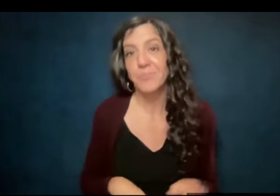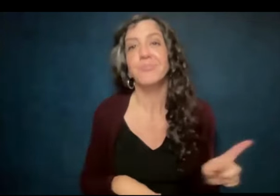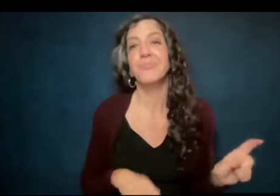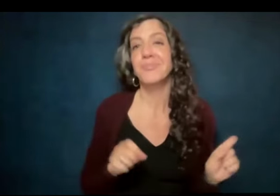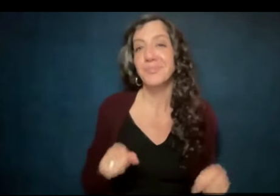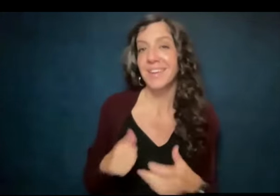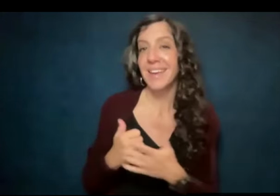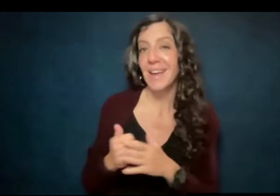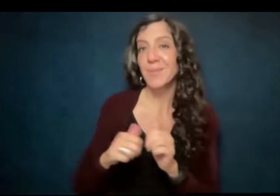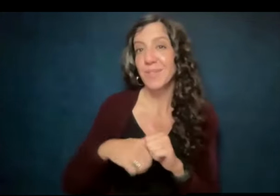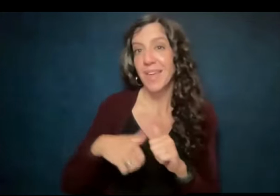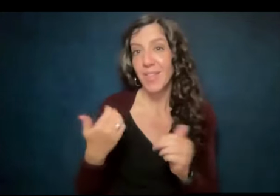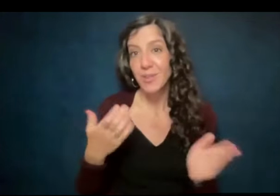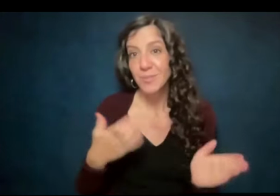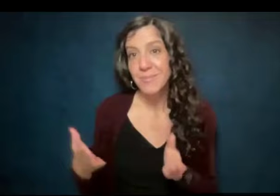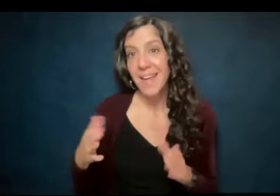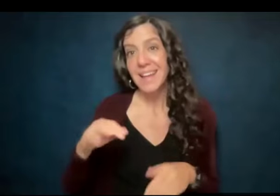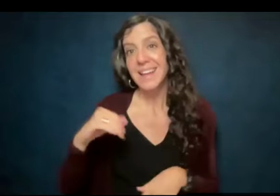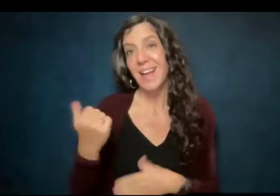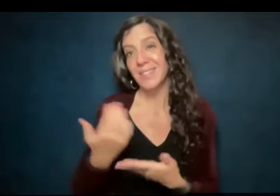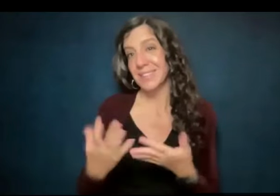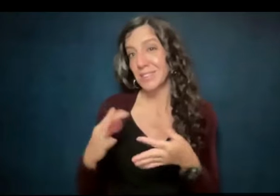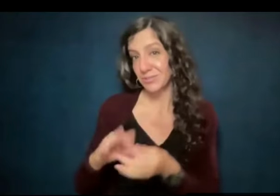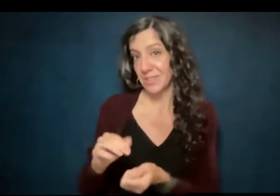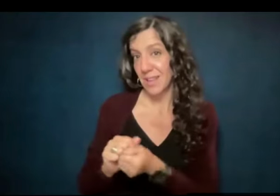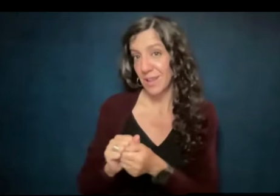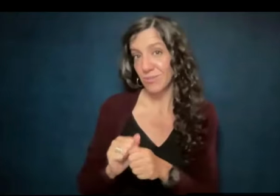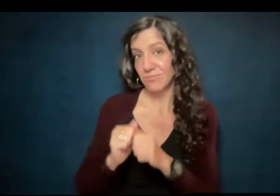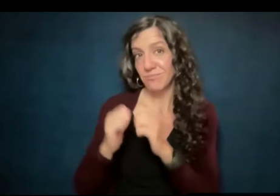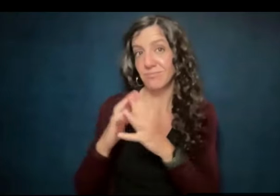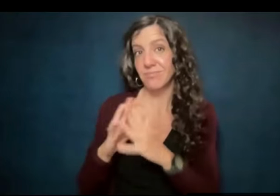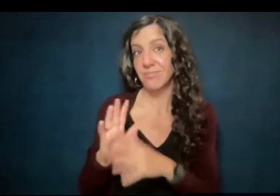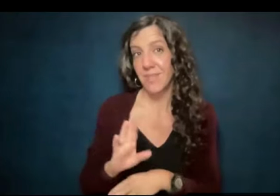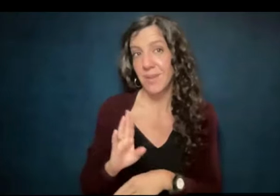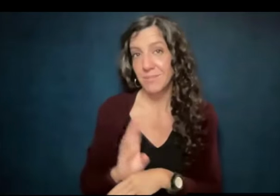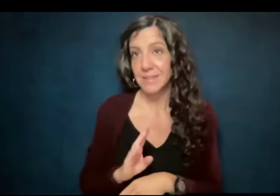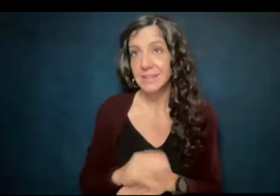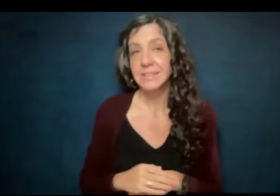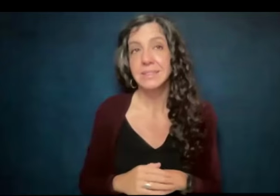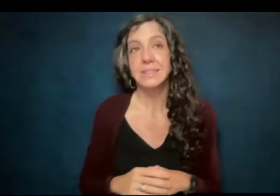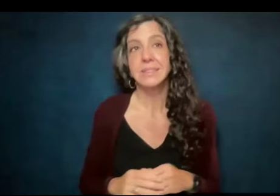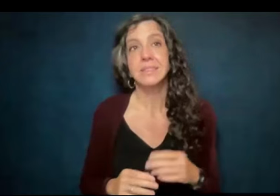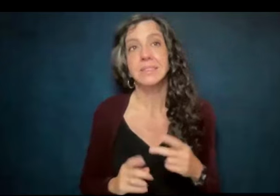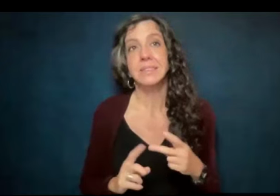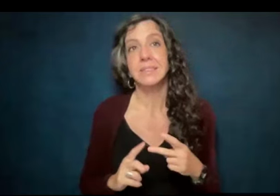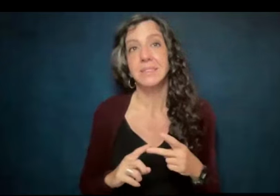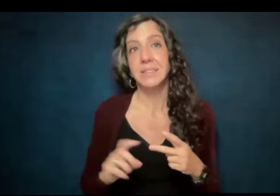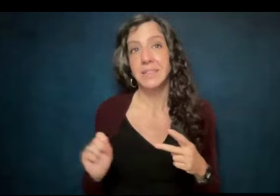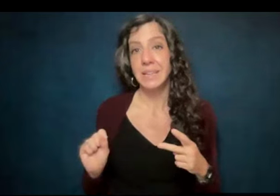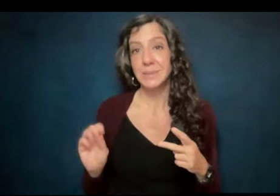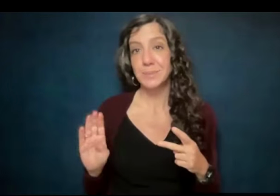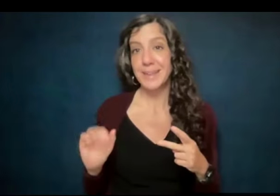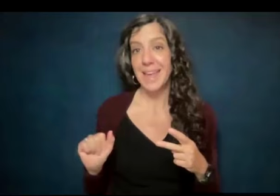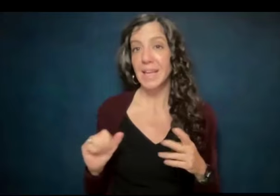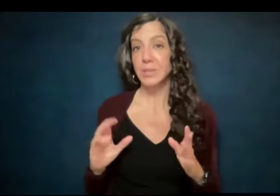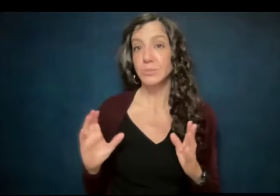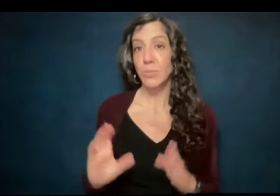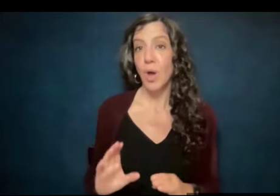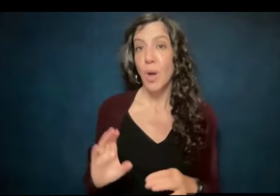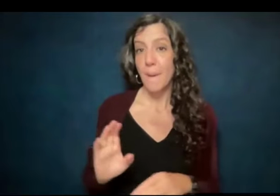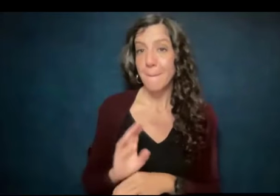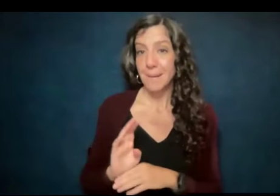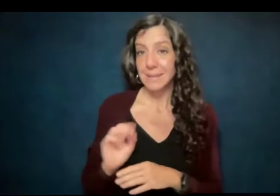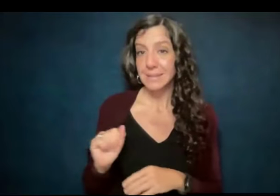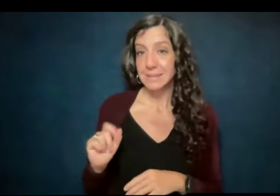and tasks related to starting a business. There's also the Small Business Administration, or SBA. They